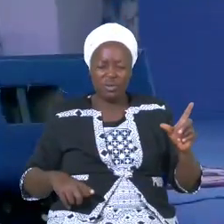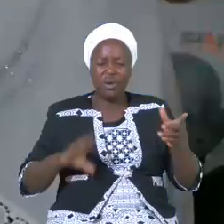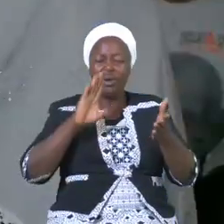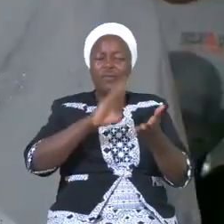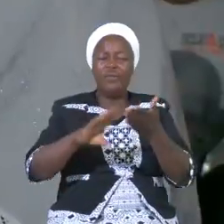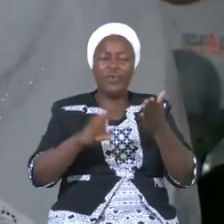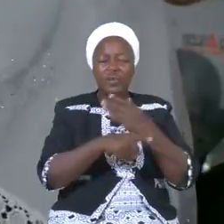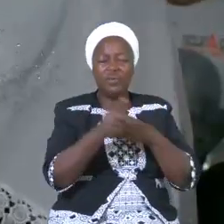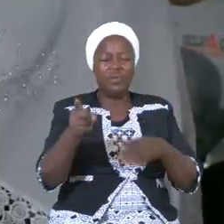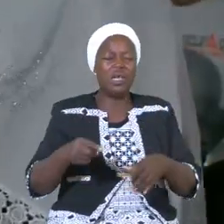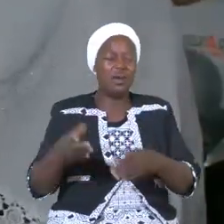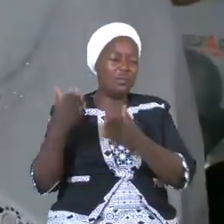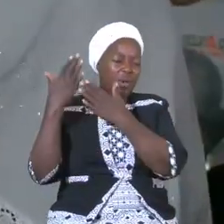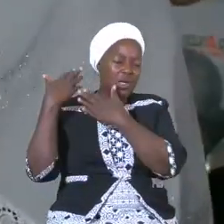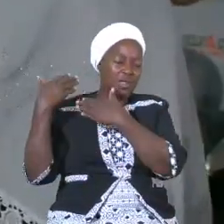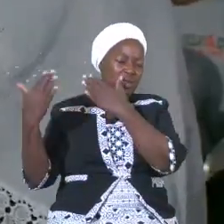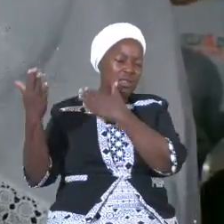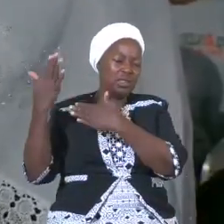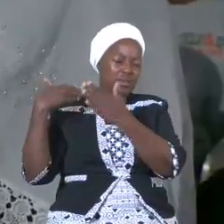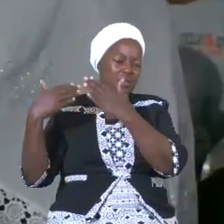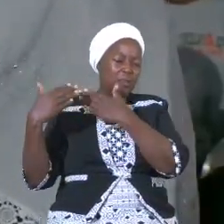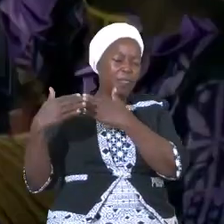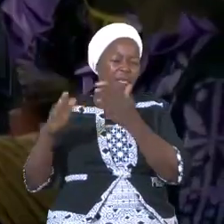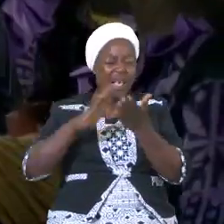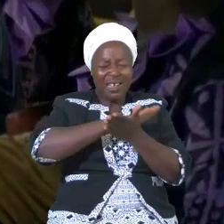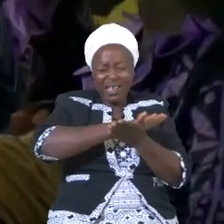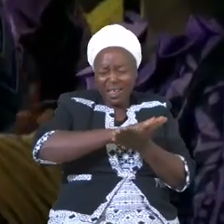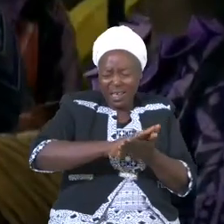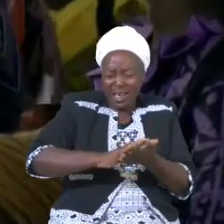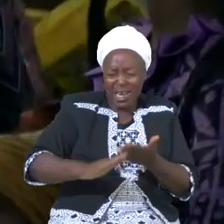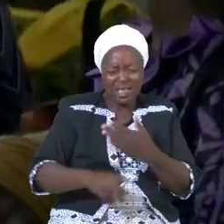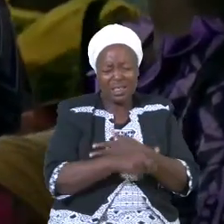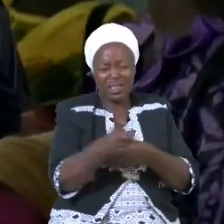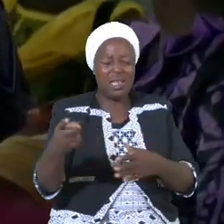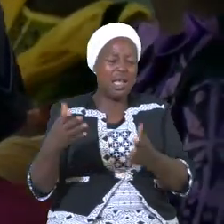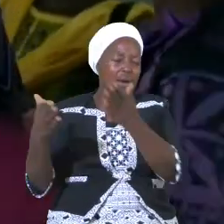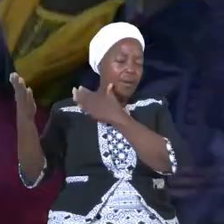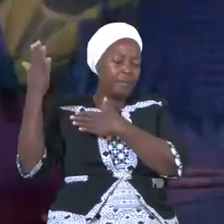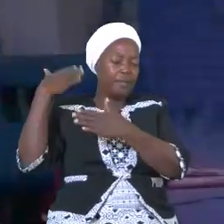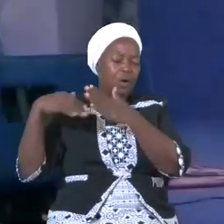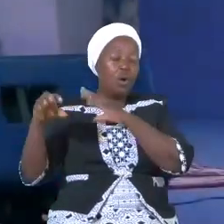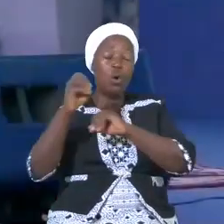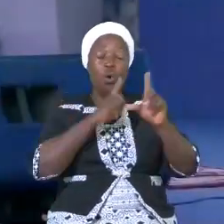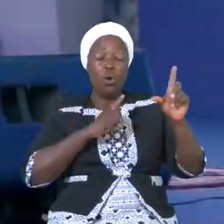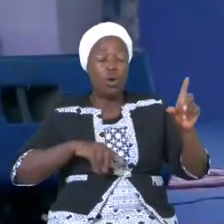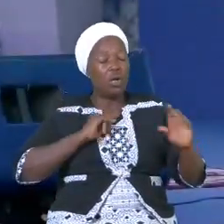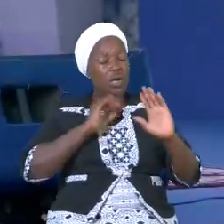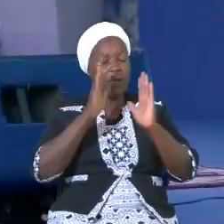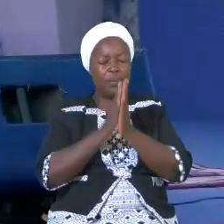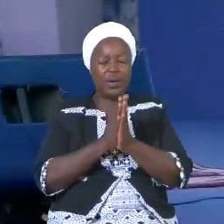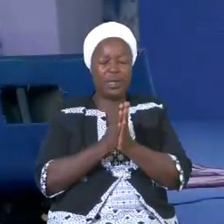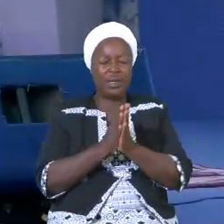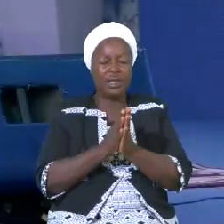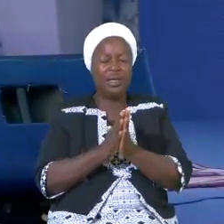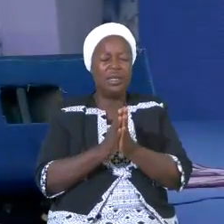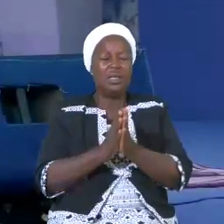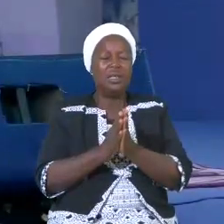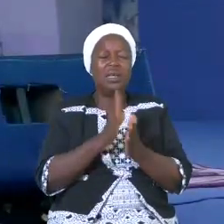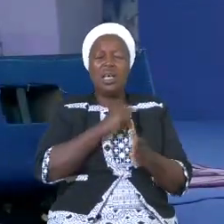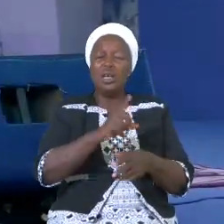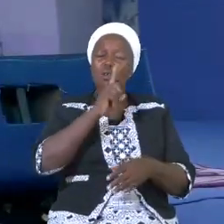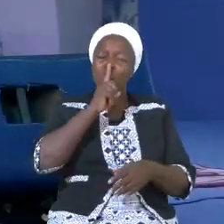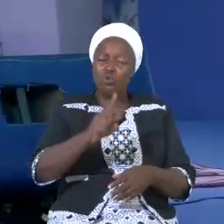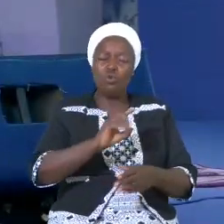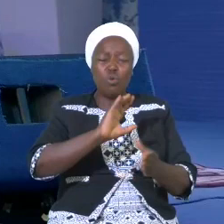past cleanse their past oh lord i pray a real conversion